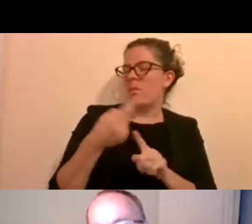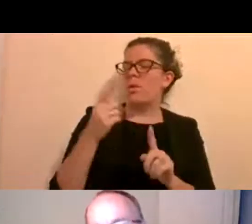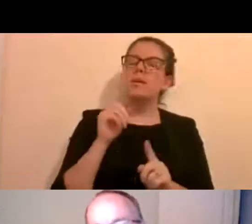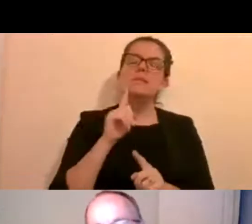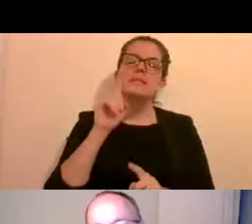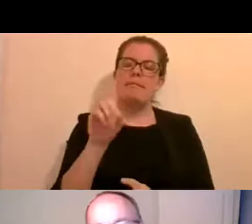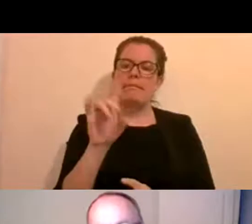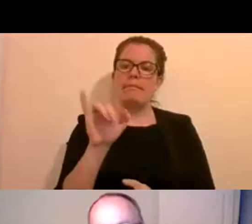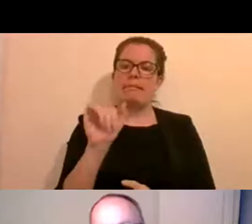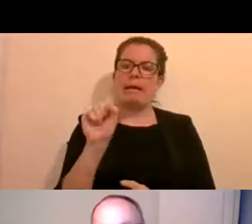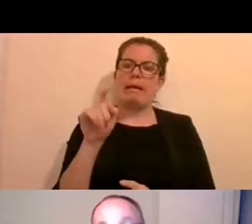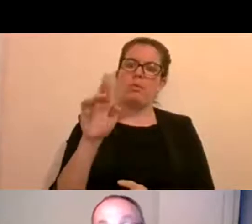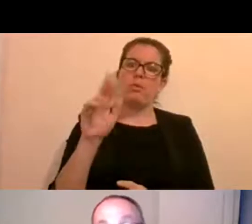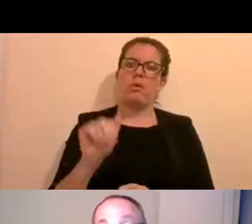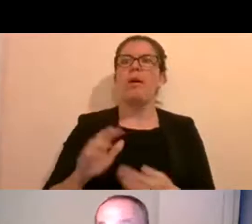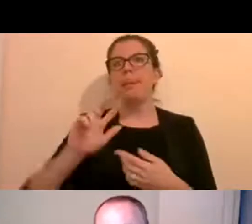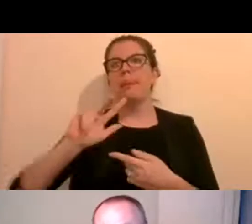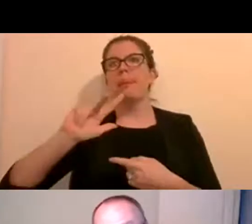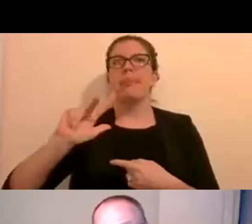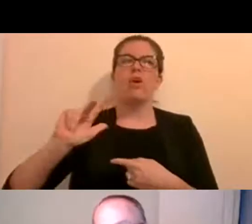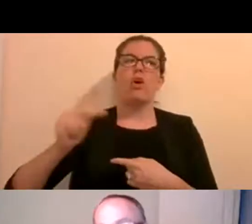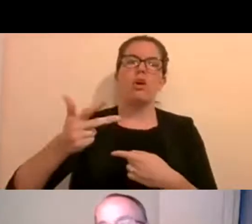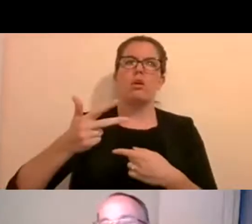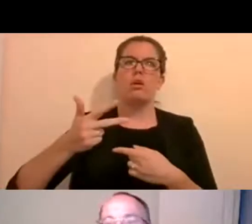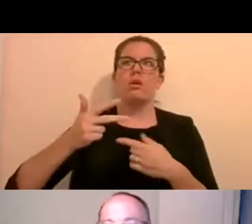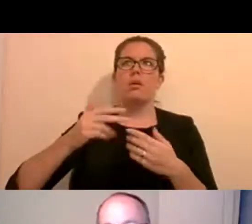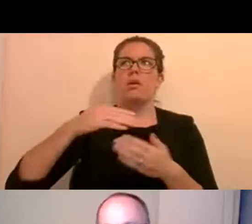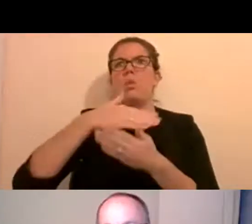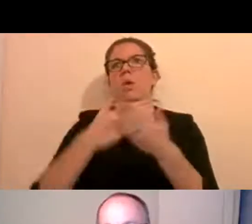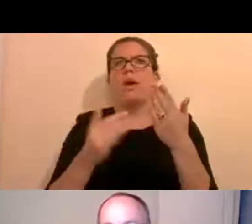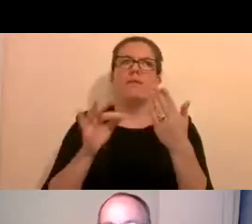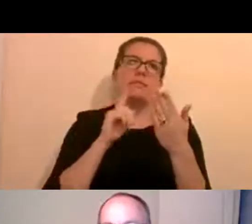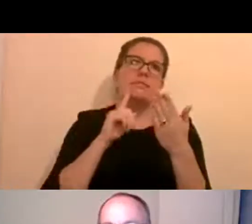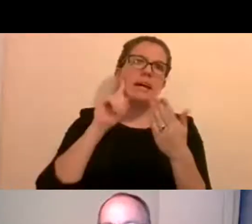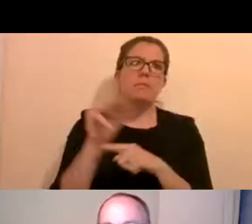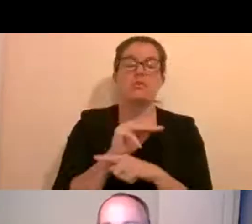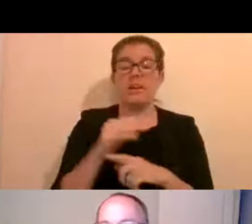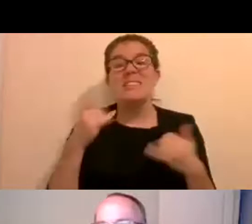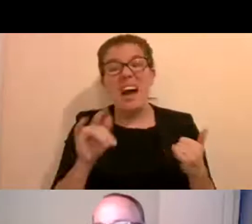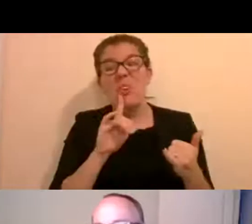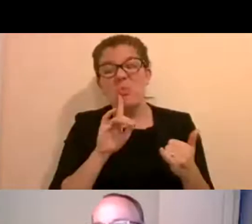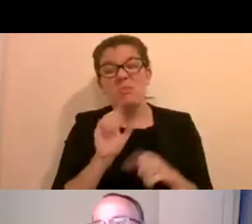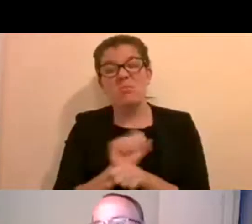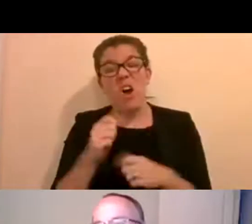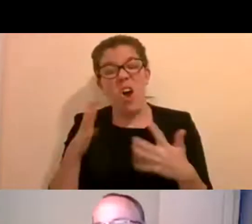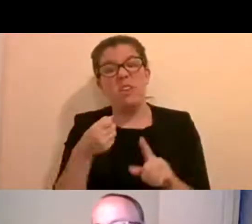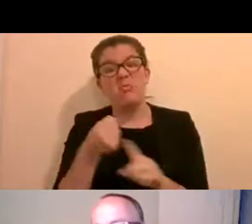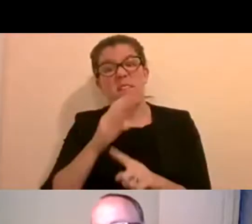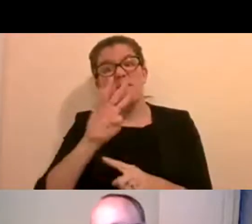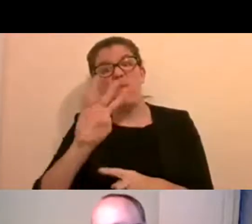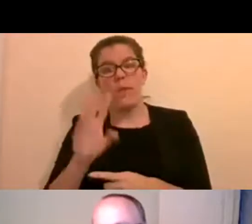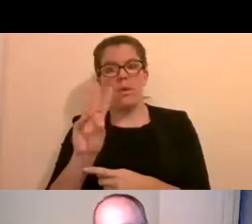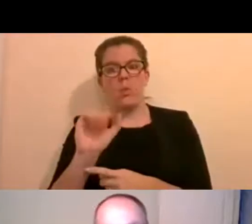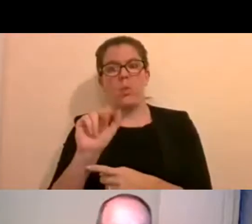3rd wave of deaf ministry. And we're actually now fully in the 4th wave of deaf ministry. So that really brings you up